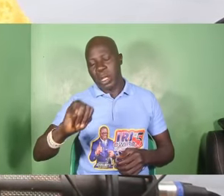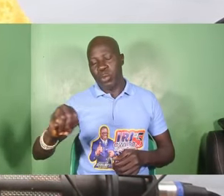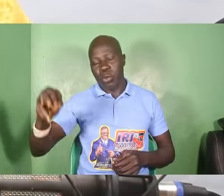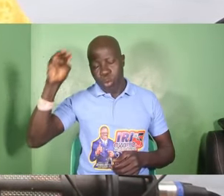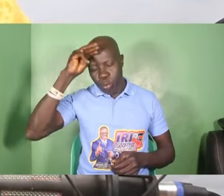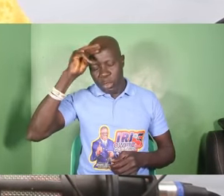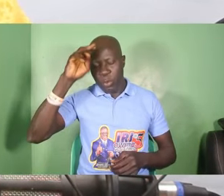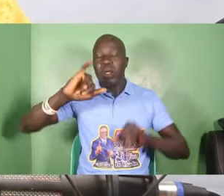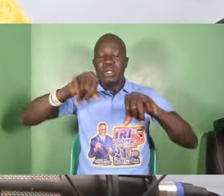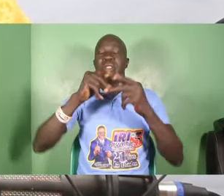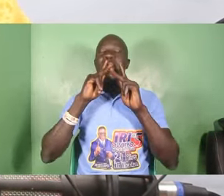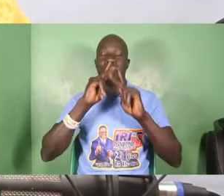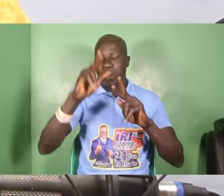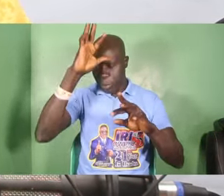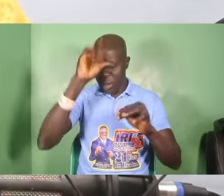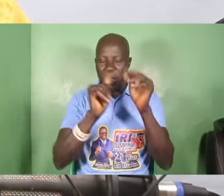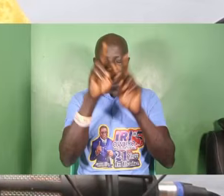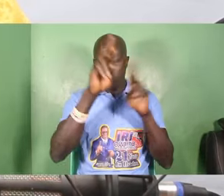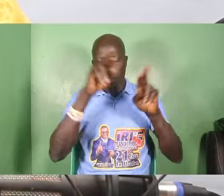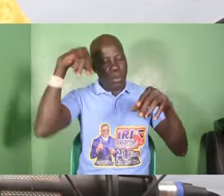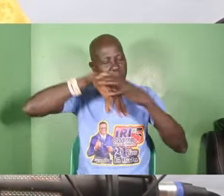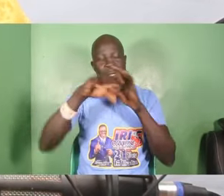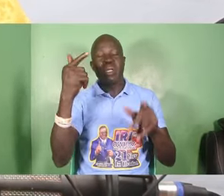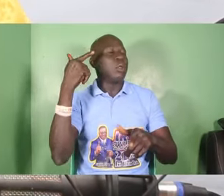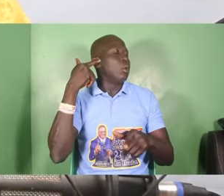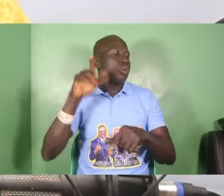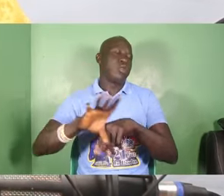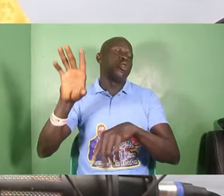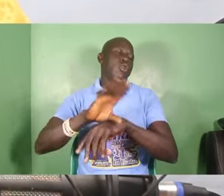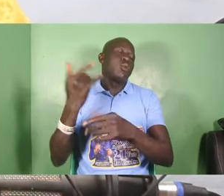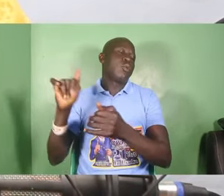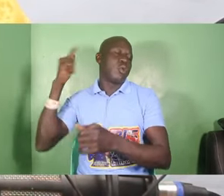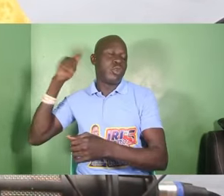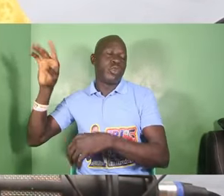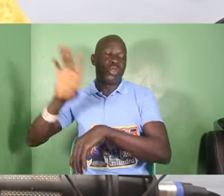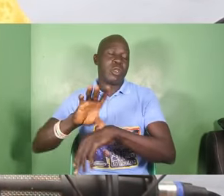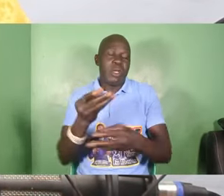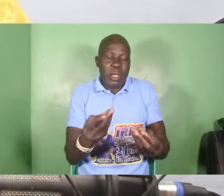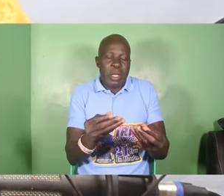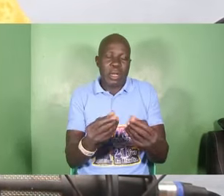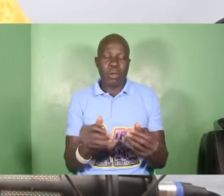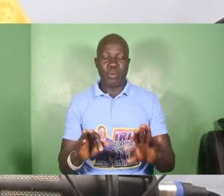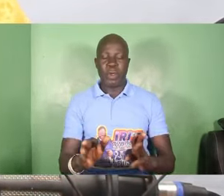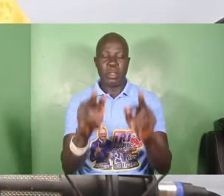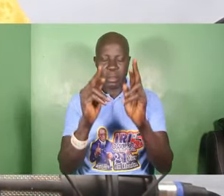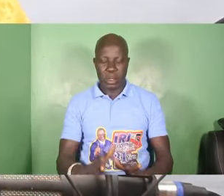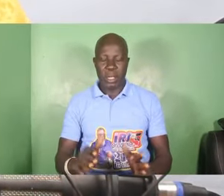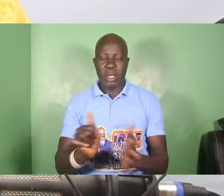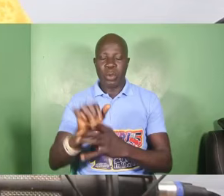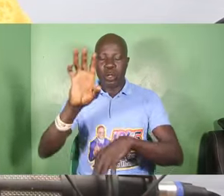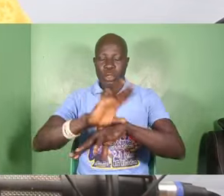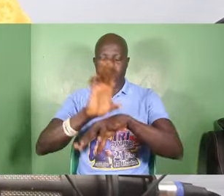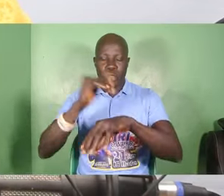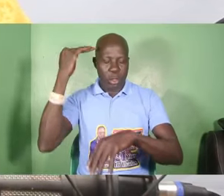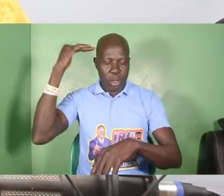O Mustafa J P Babasebioba. Lati just see the Gregory Church, Land of Reality.